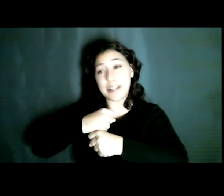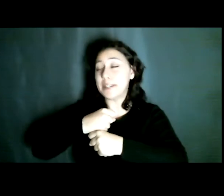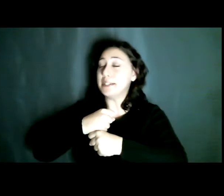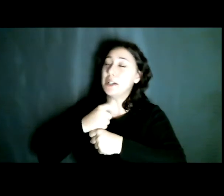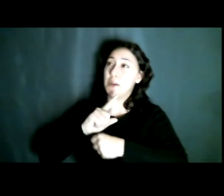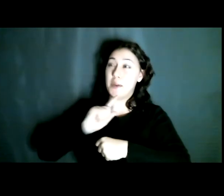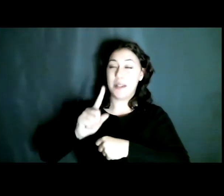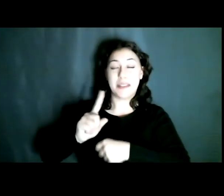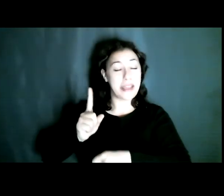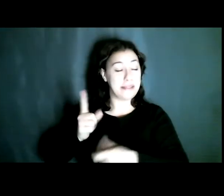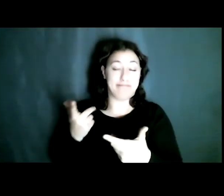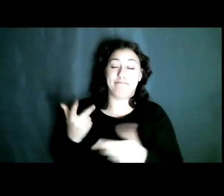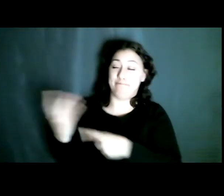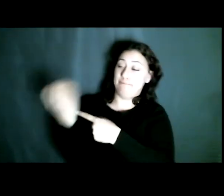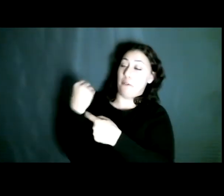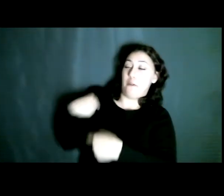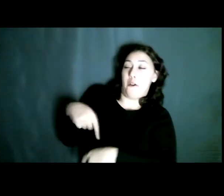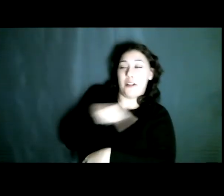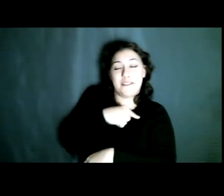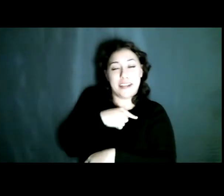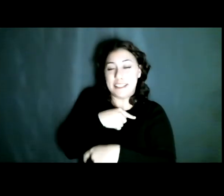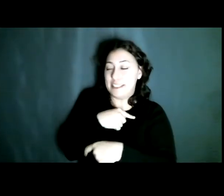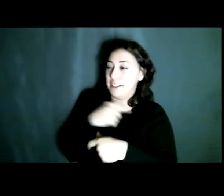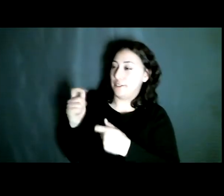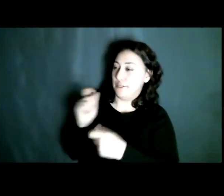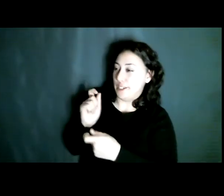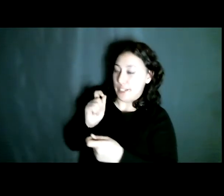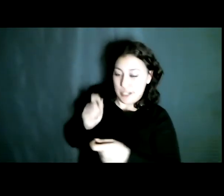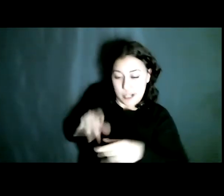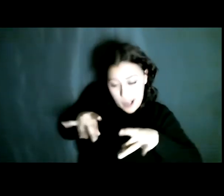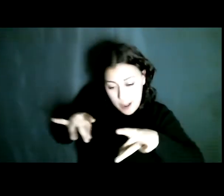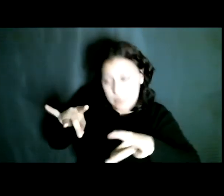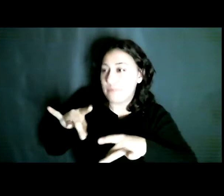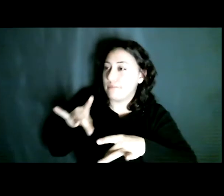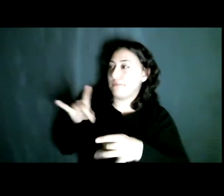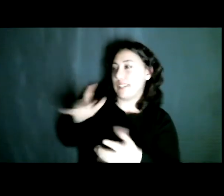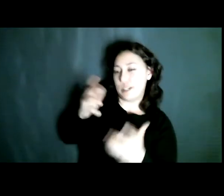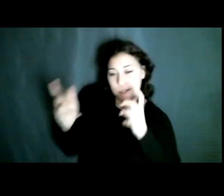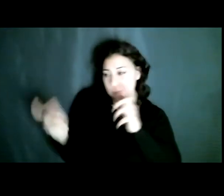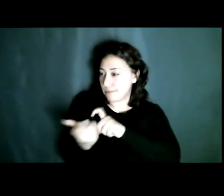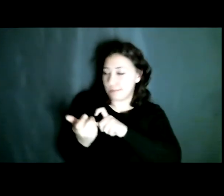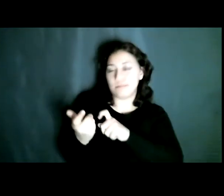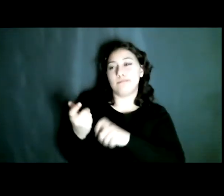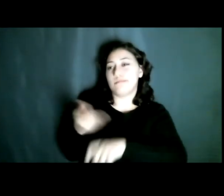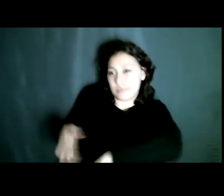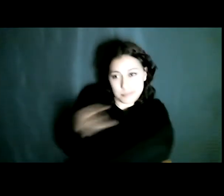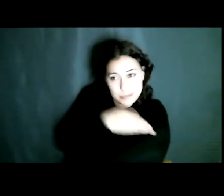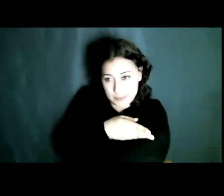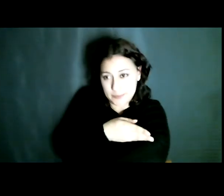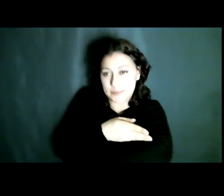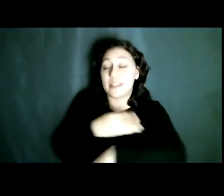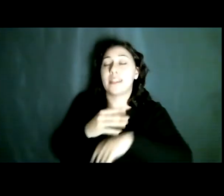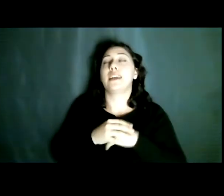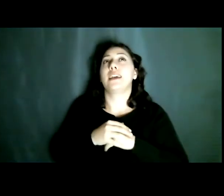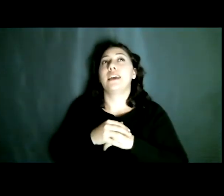tonight. And despite the events of this week and indeed this year, it's important to take time to do